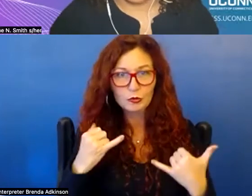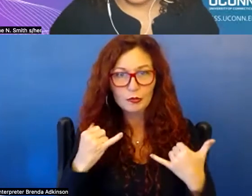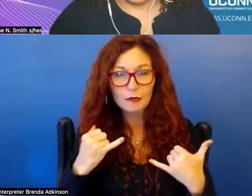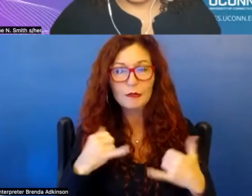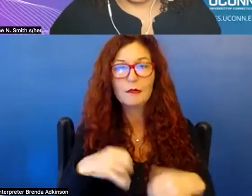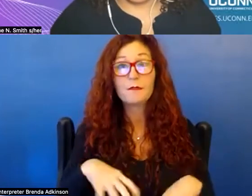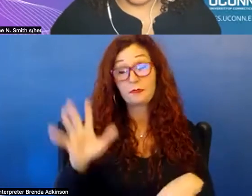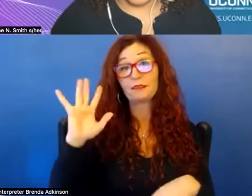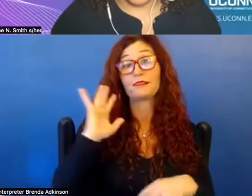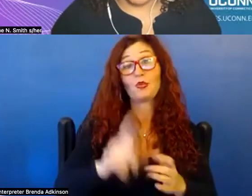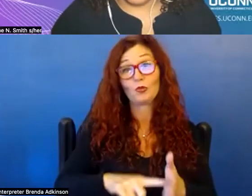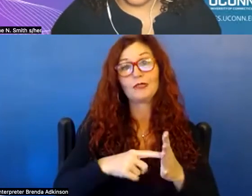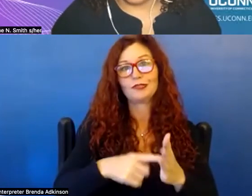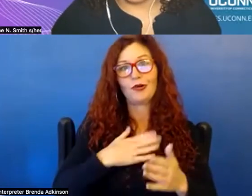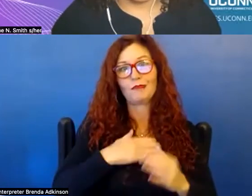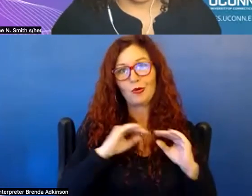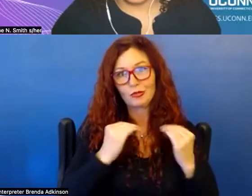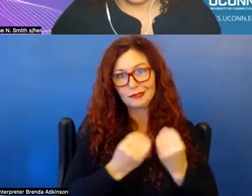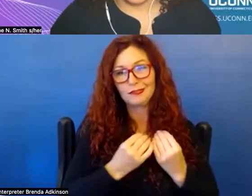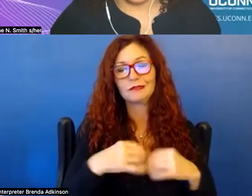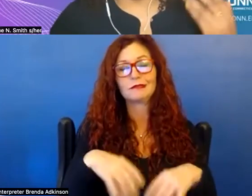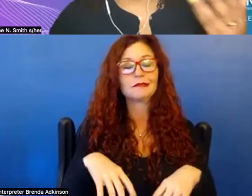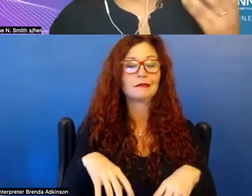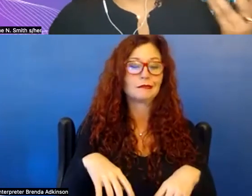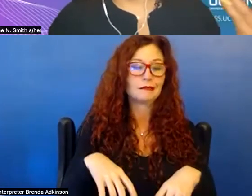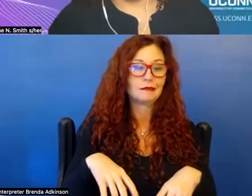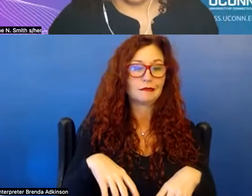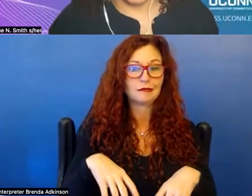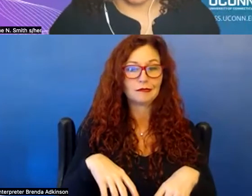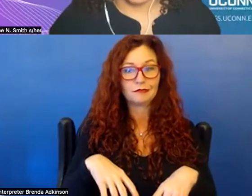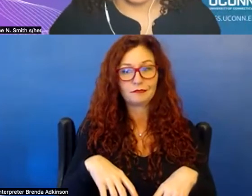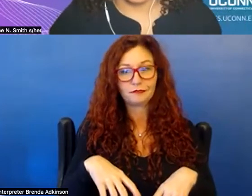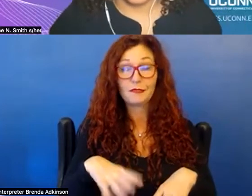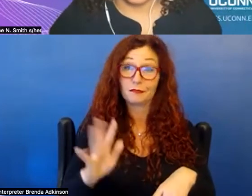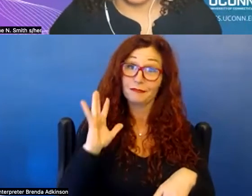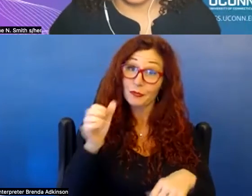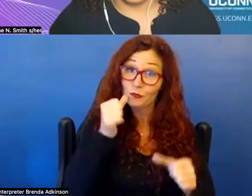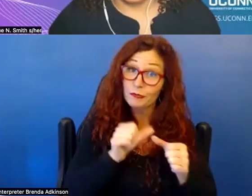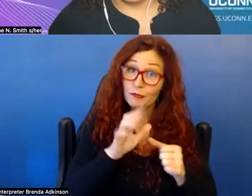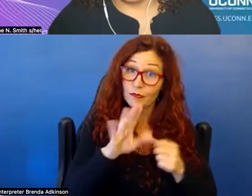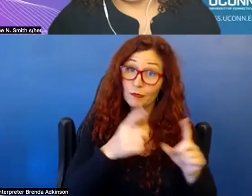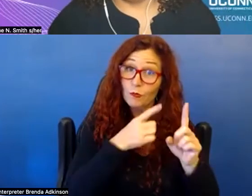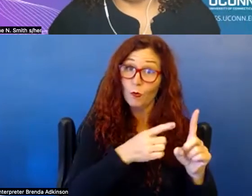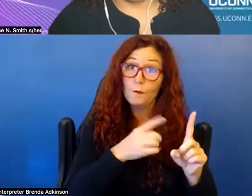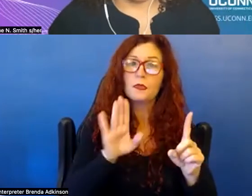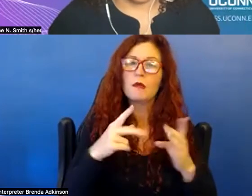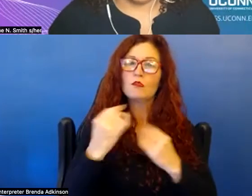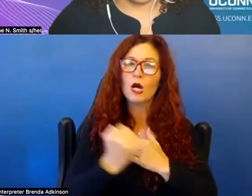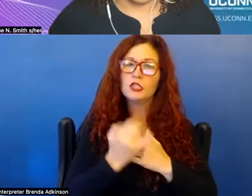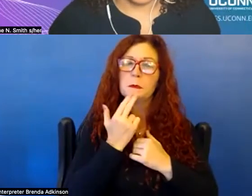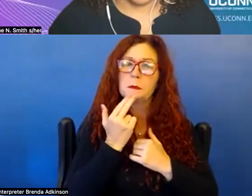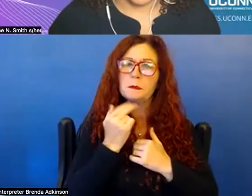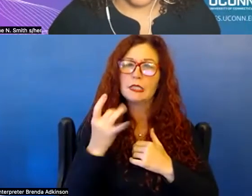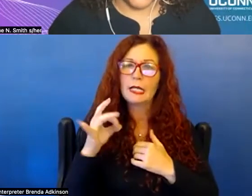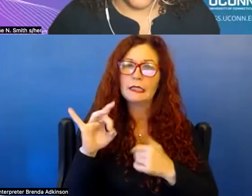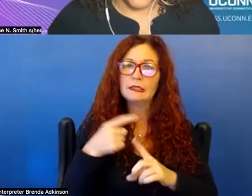shared, circumstance let me know, oh, this can't just be a little 18-month project. This has to be something much deeper and